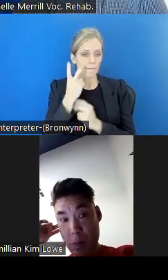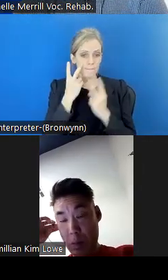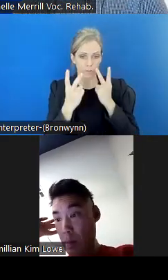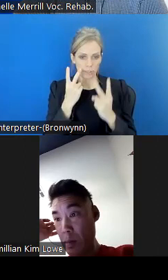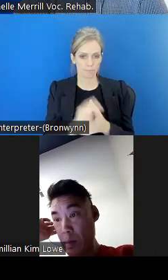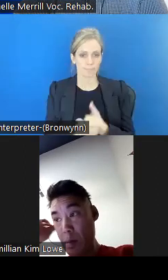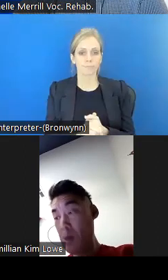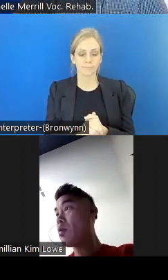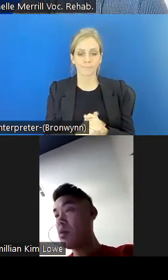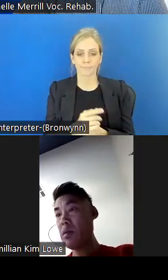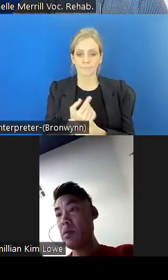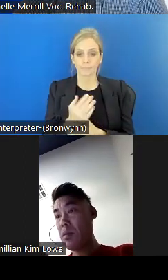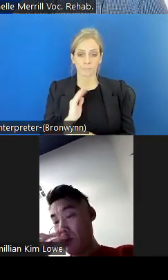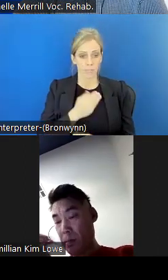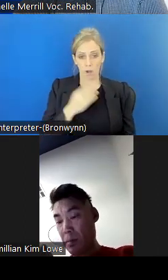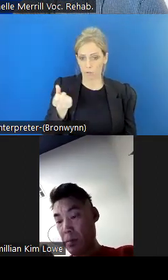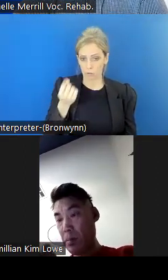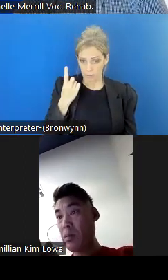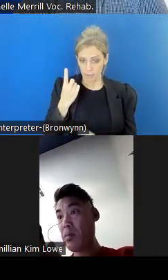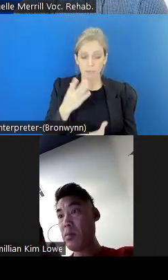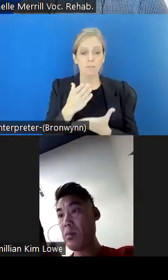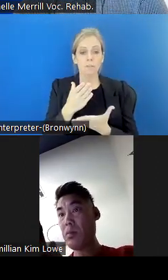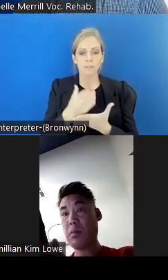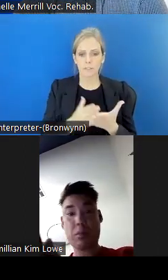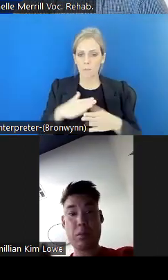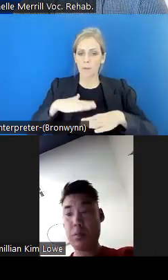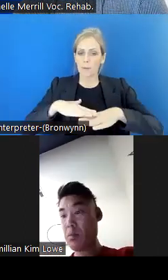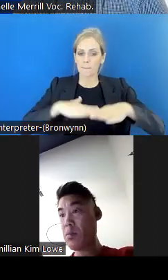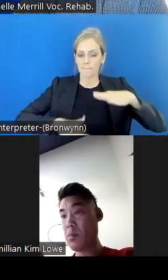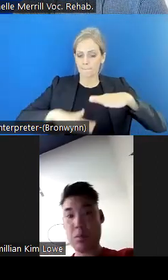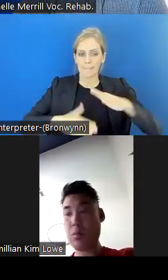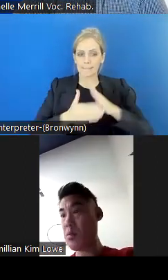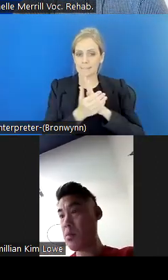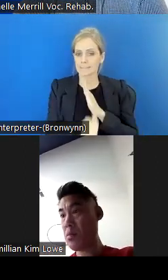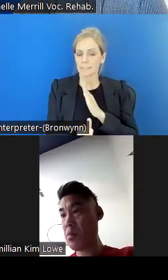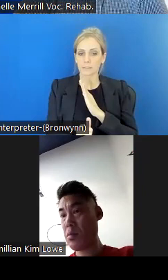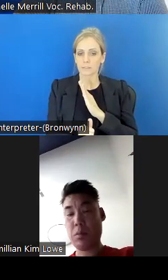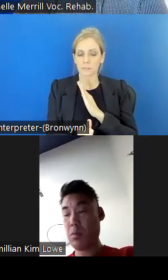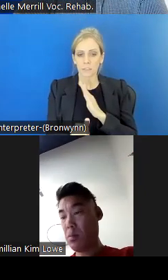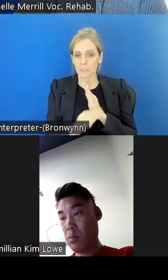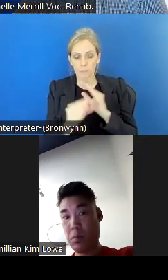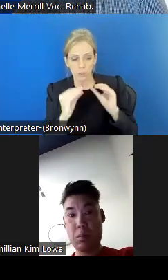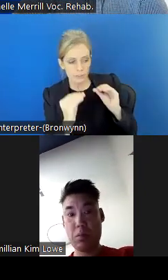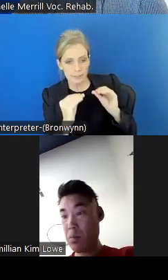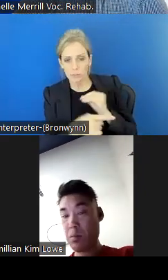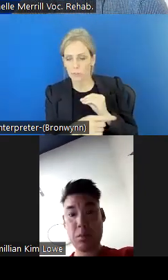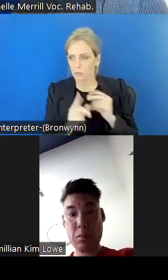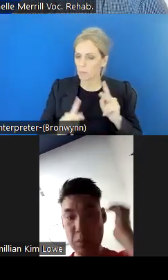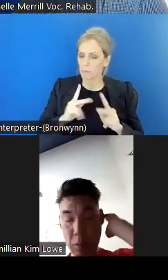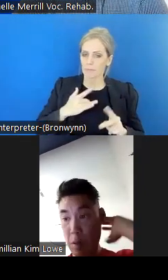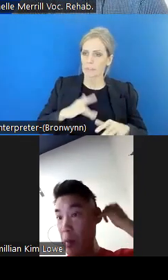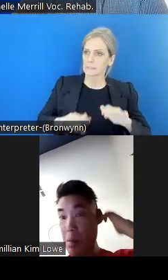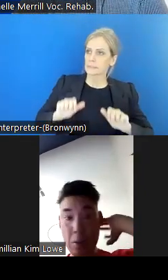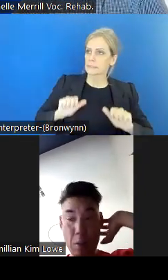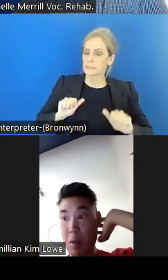of times some very basic skills are not taught, and people have a lot of uncertainty surrounding